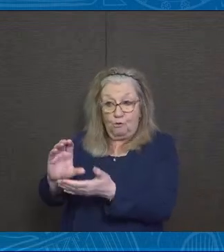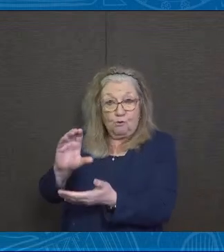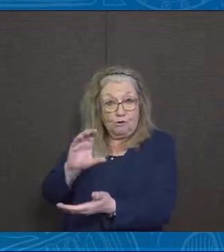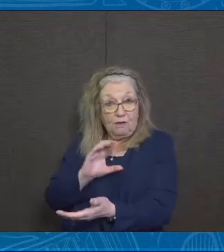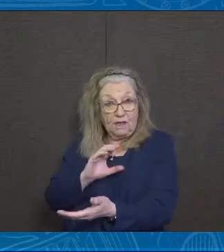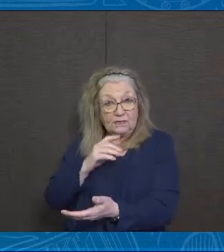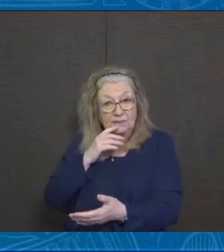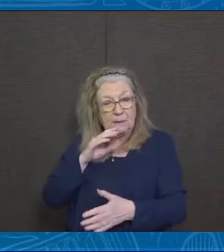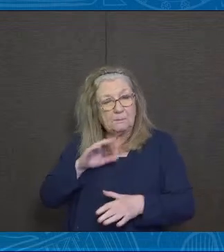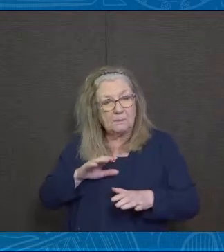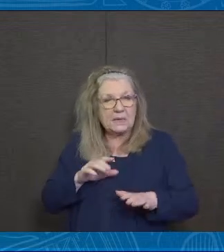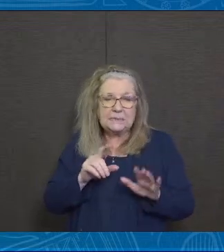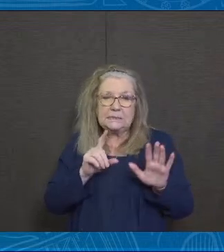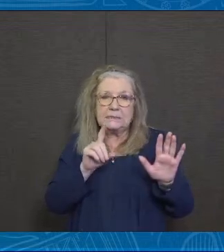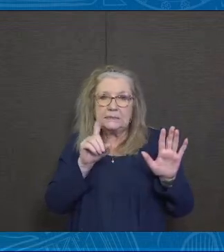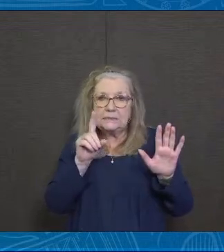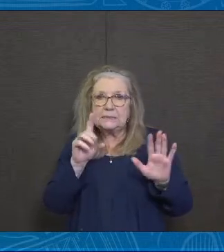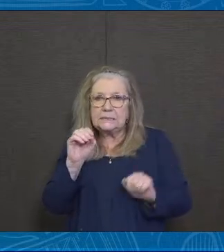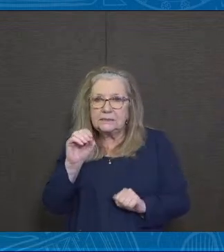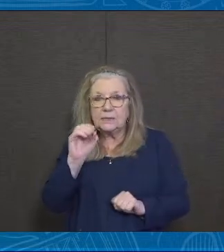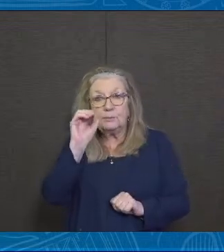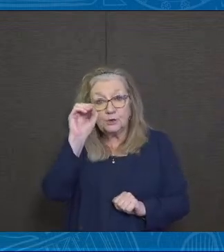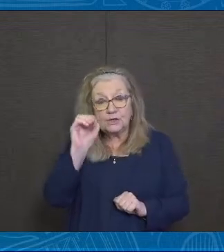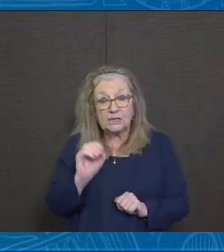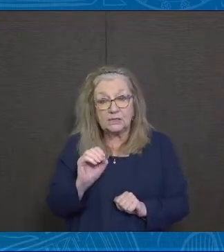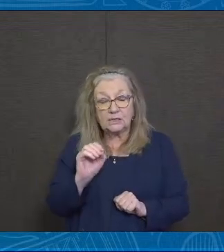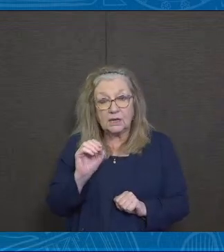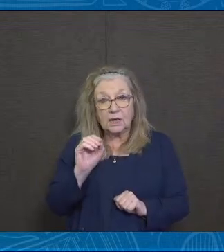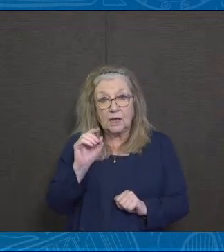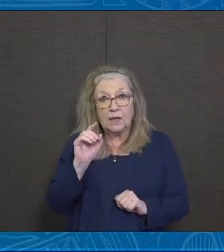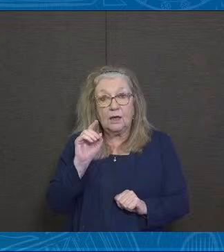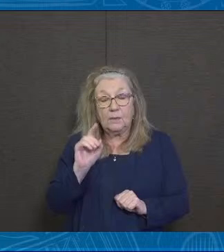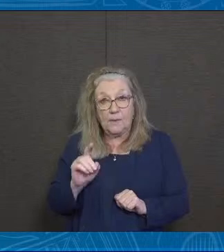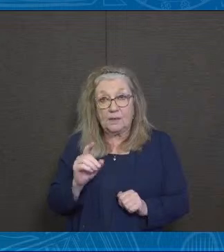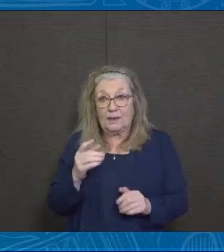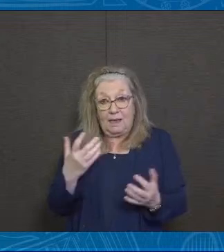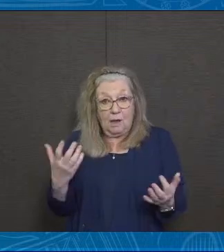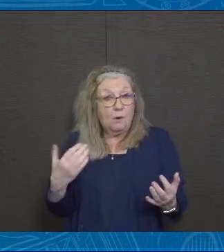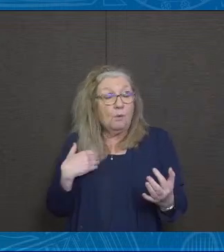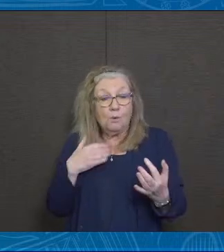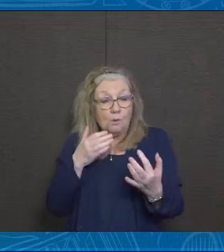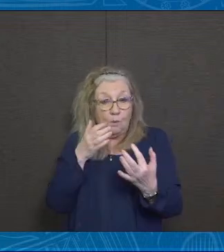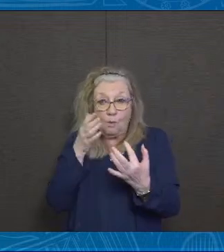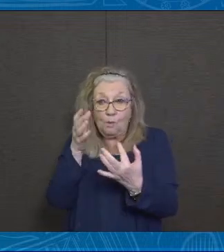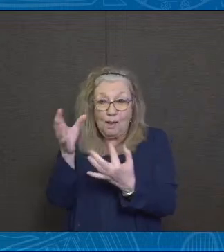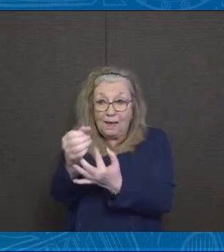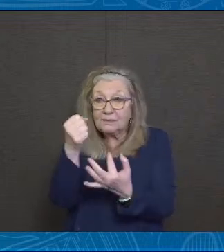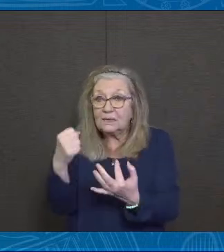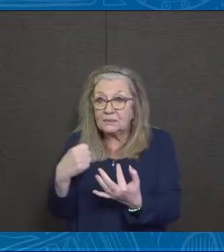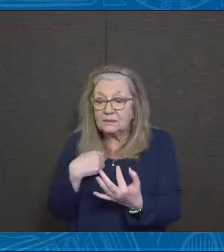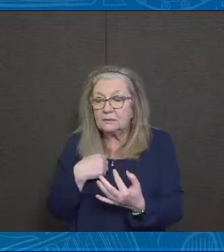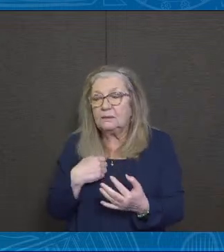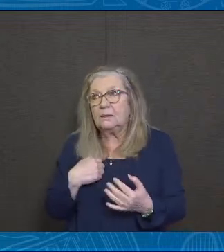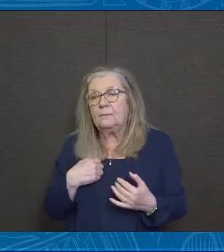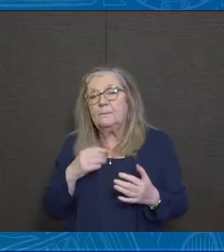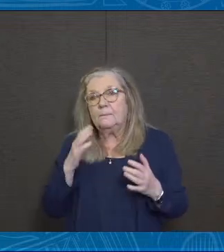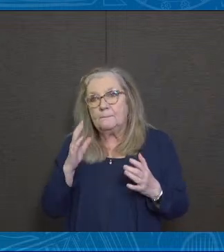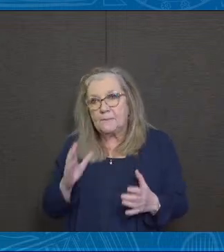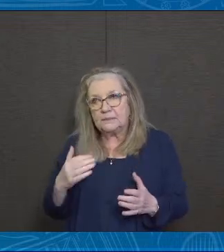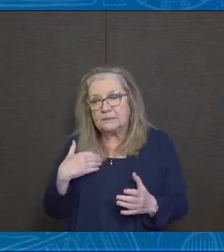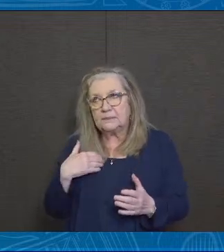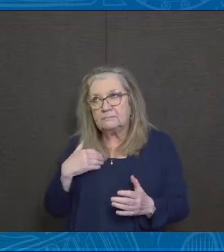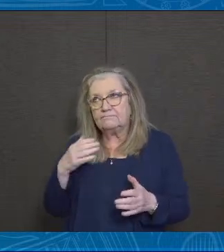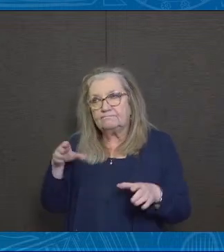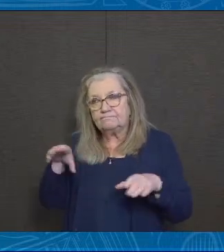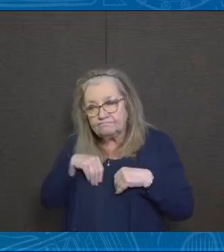around 60%. However, in order to access this, we had to complete a number of disaster risk reduction